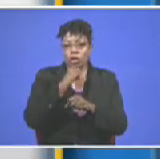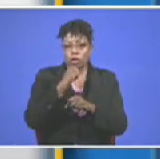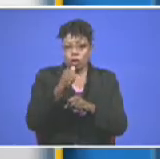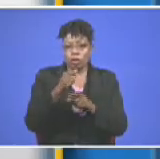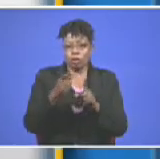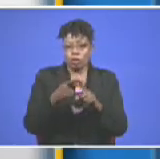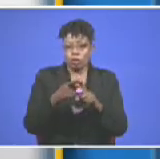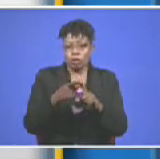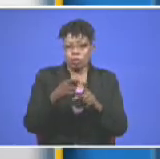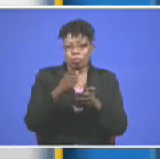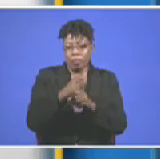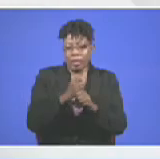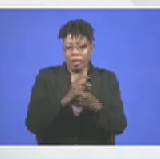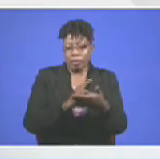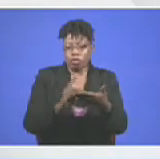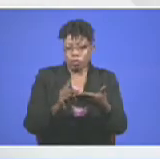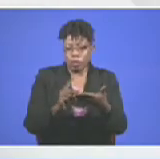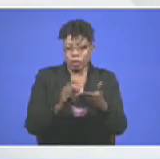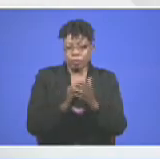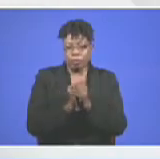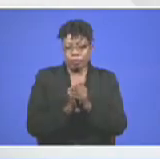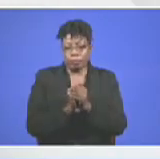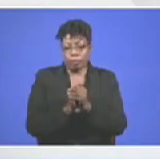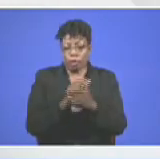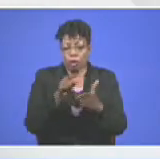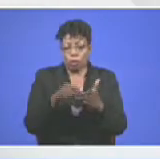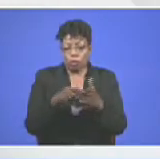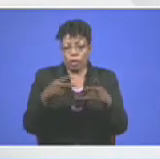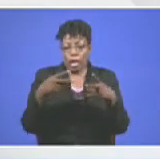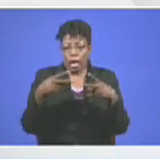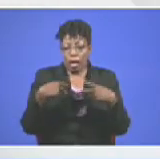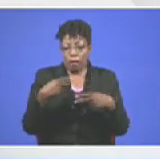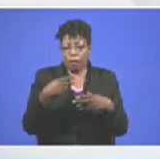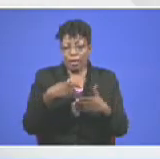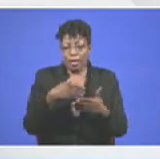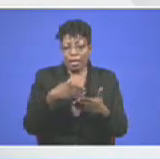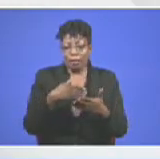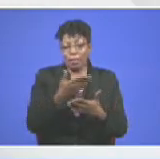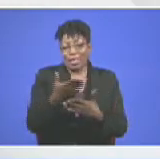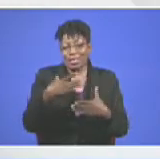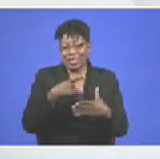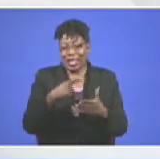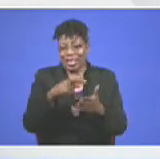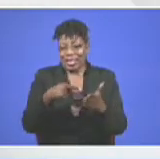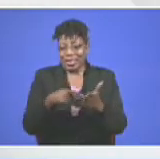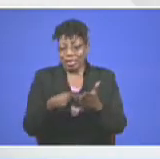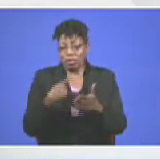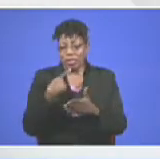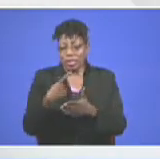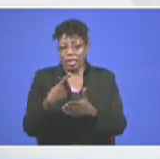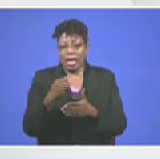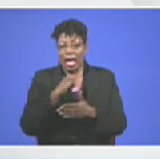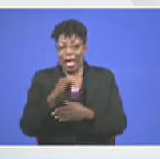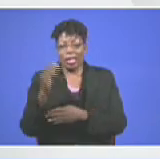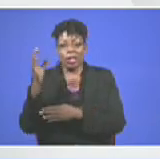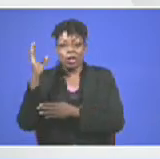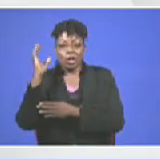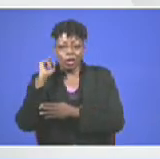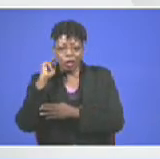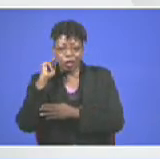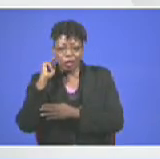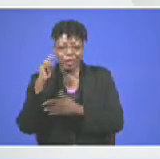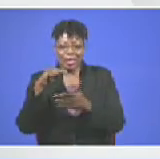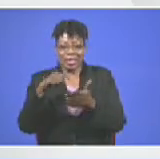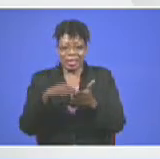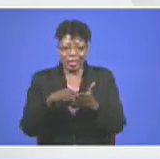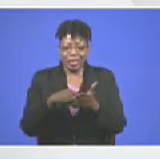prescription. When we have a situation like this where somebody can point to, oh, I heard that this drug can cause